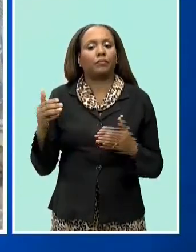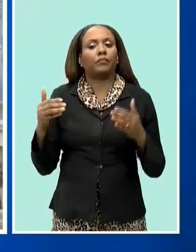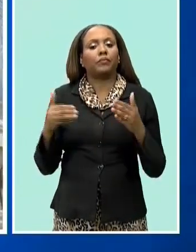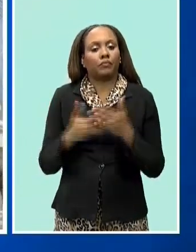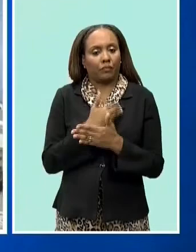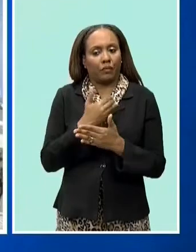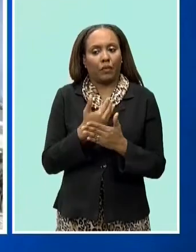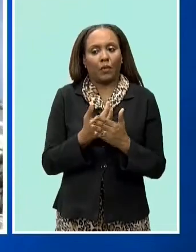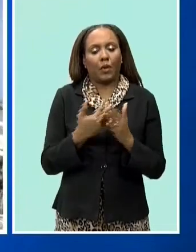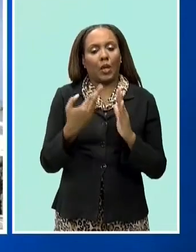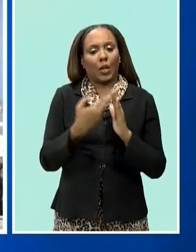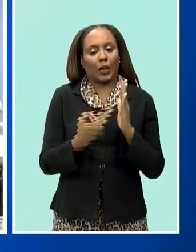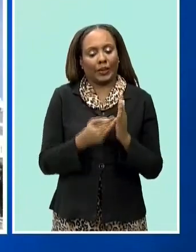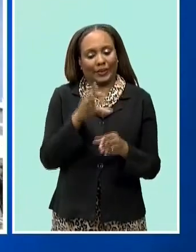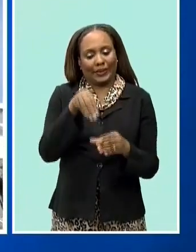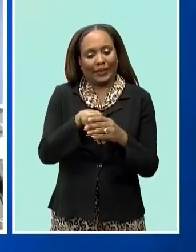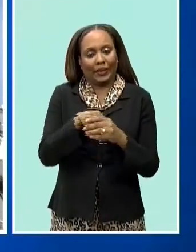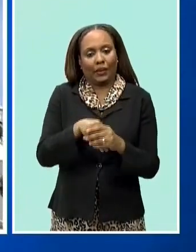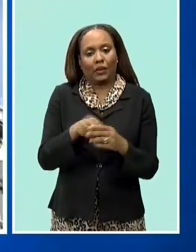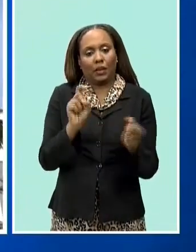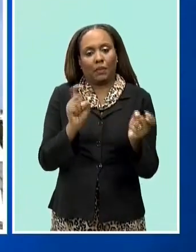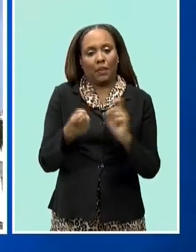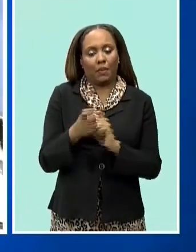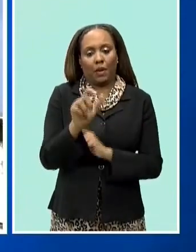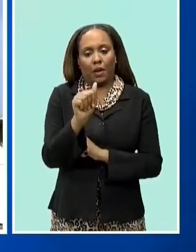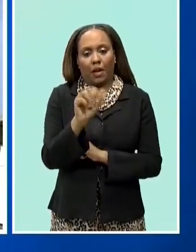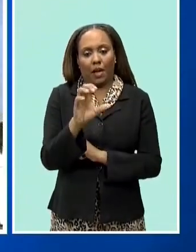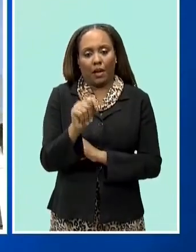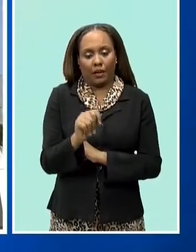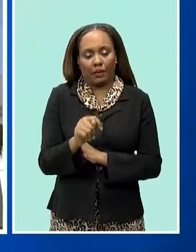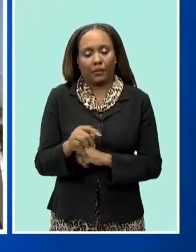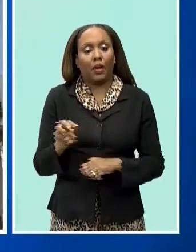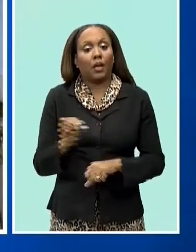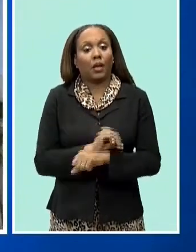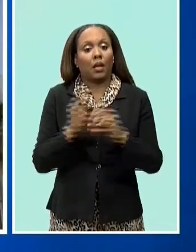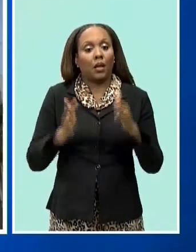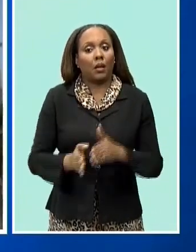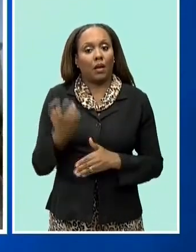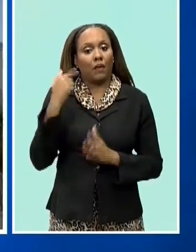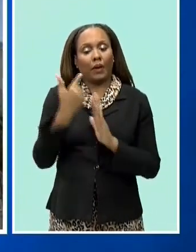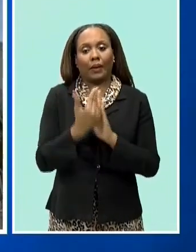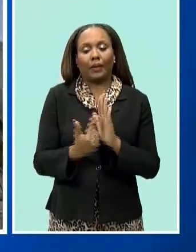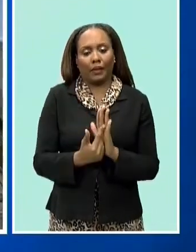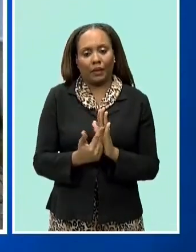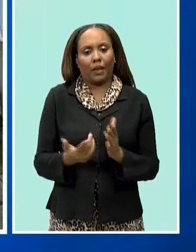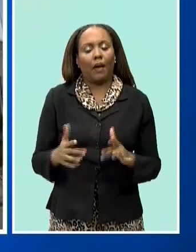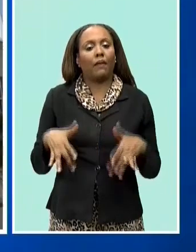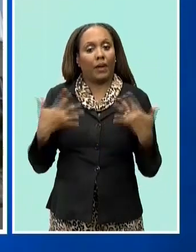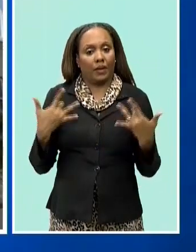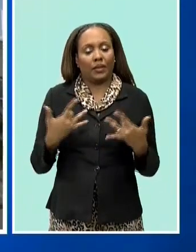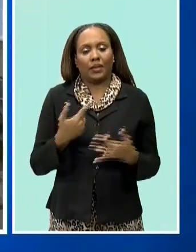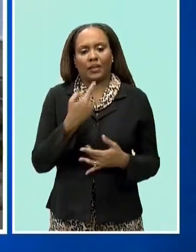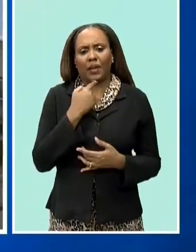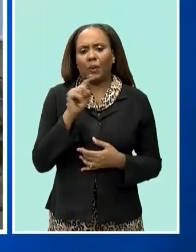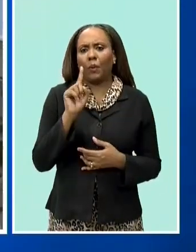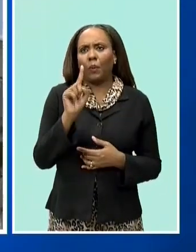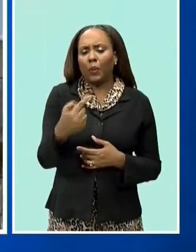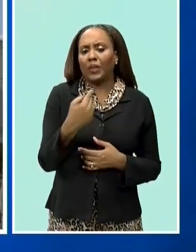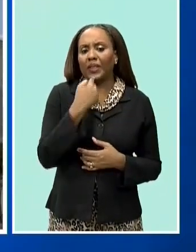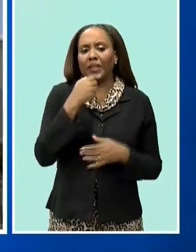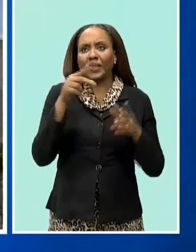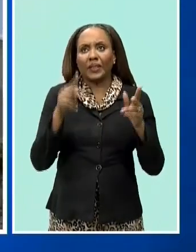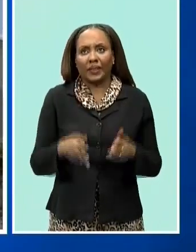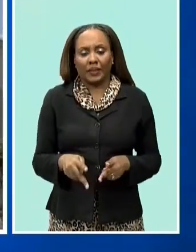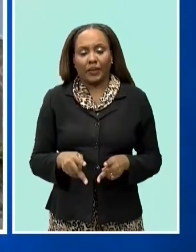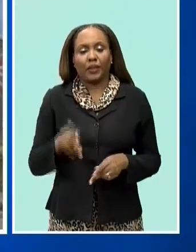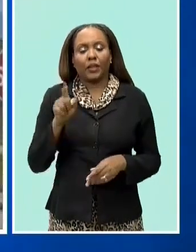Sex Offender Management Amendment Act 2018. Minister of Legal Affairs Kathy Lynn Simmons says at least one serious sex offender who